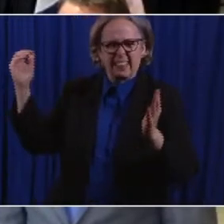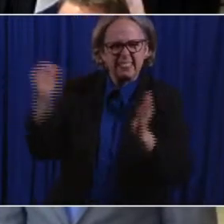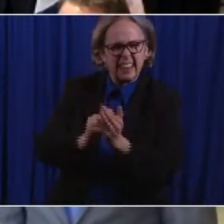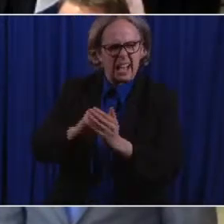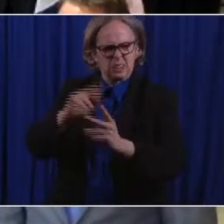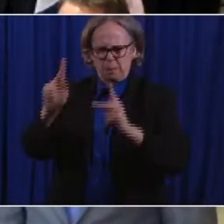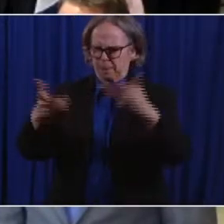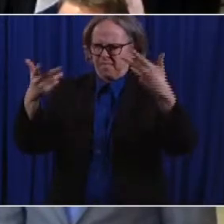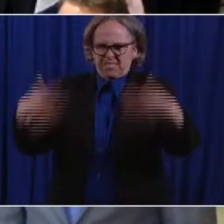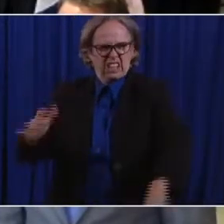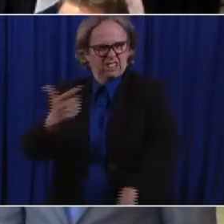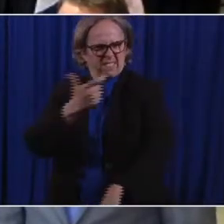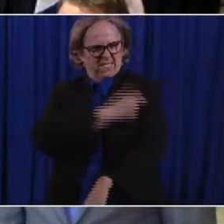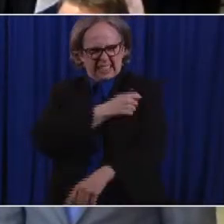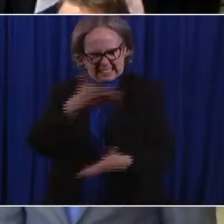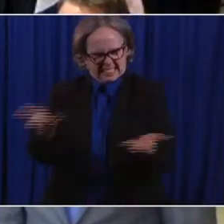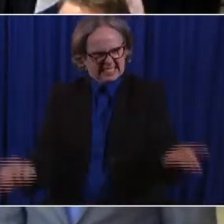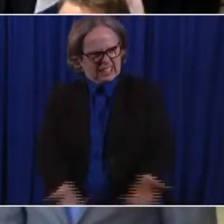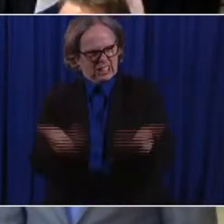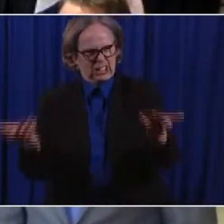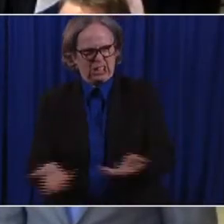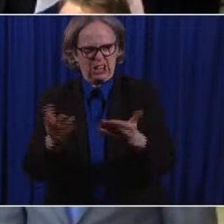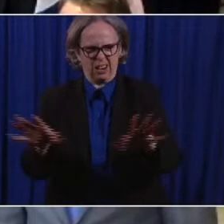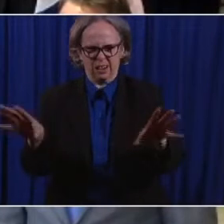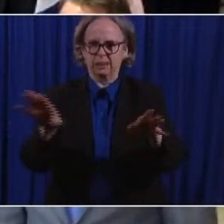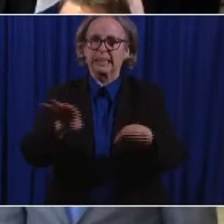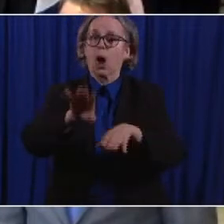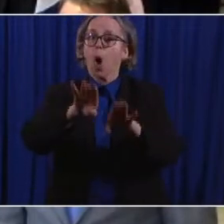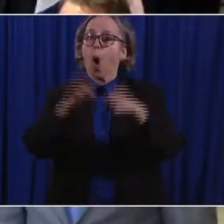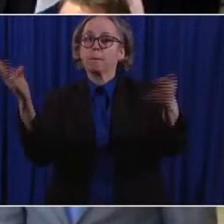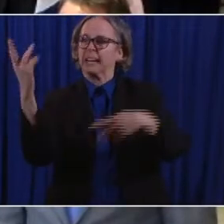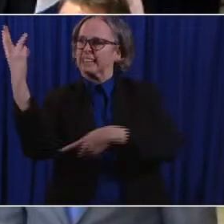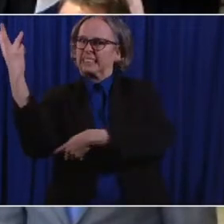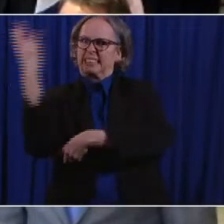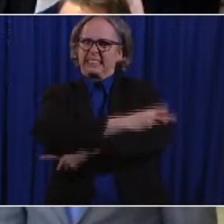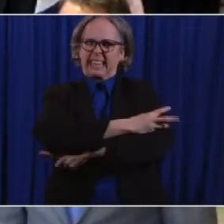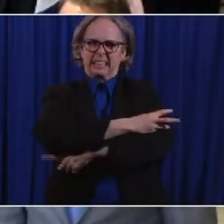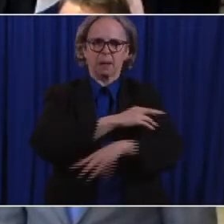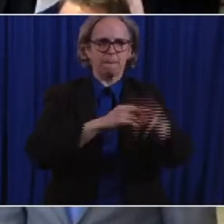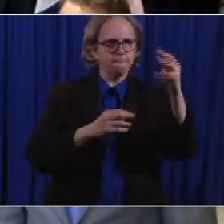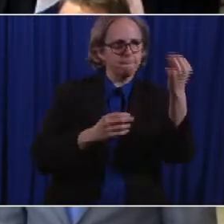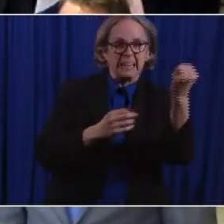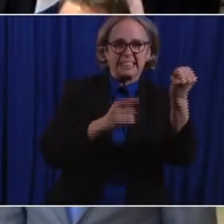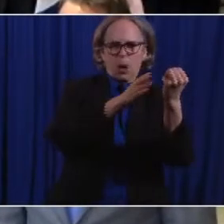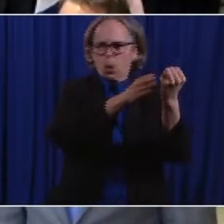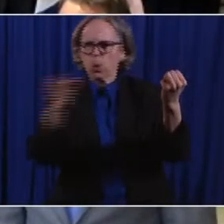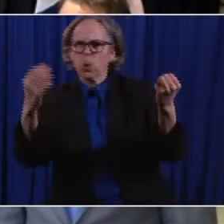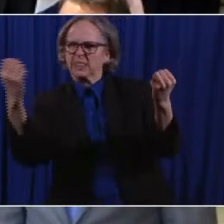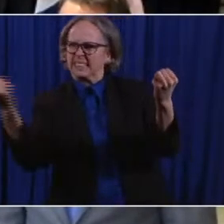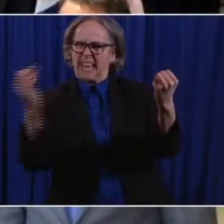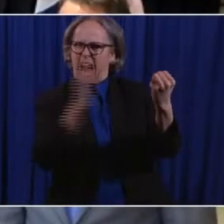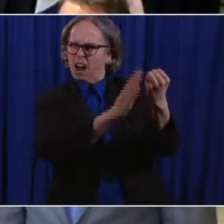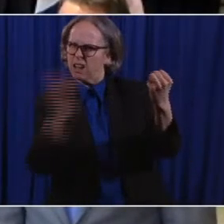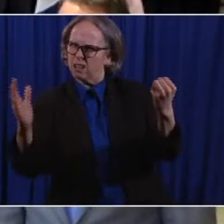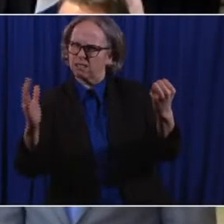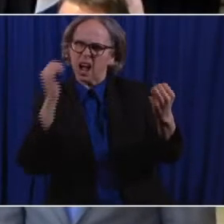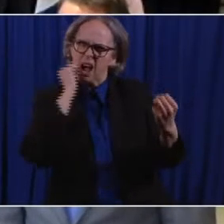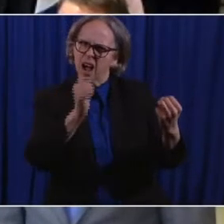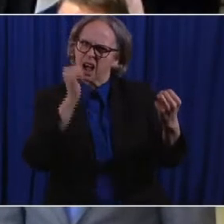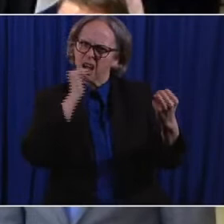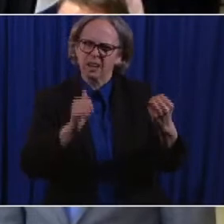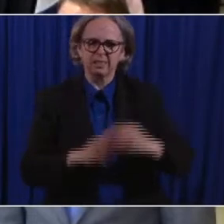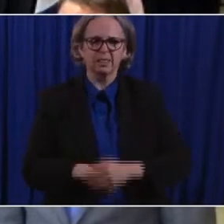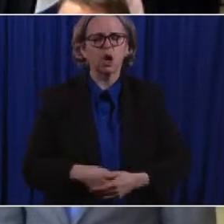6 days a week, Monday through Saturday, giving the vaccine. And 2 of those days, on Tuesday and Wednesdays, we actually